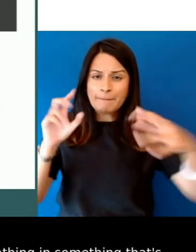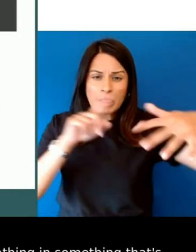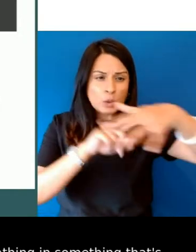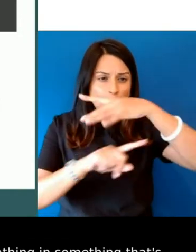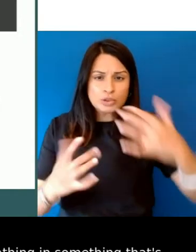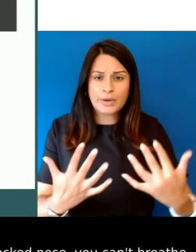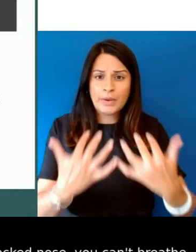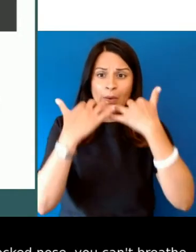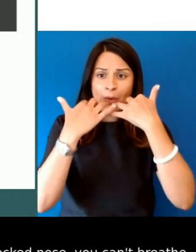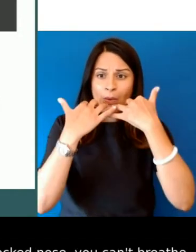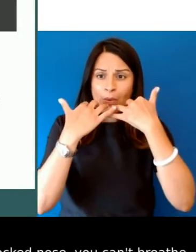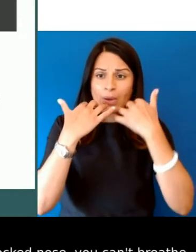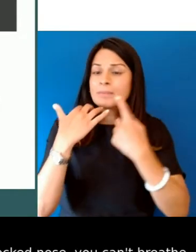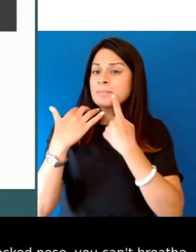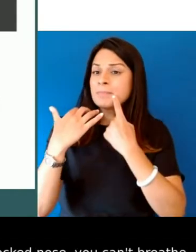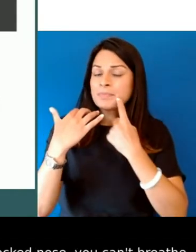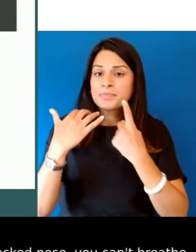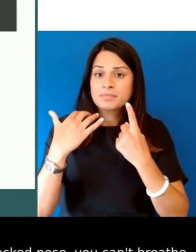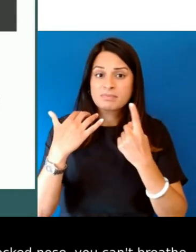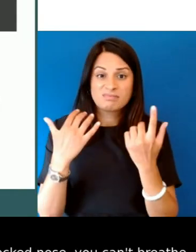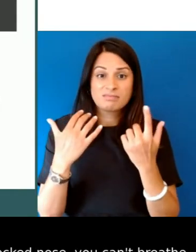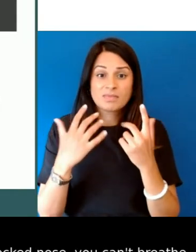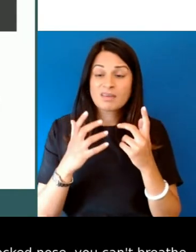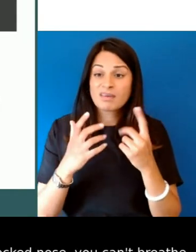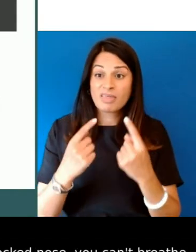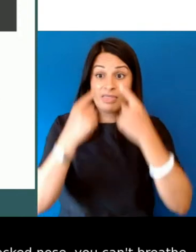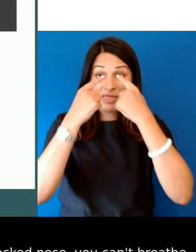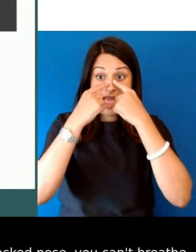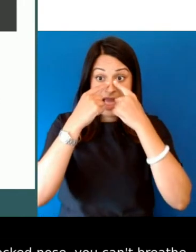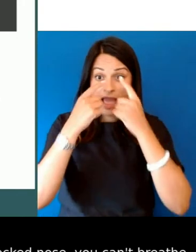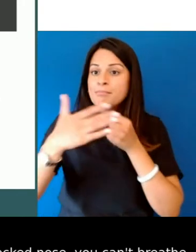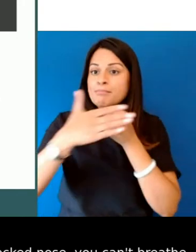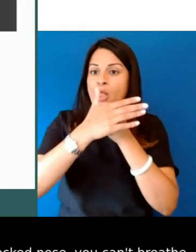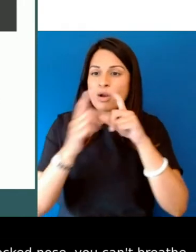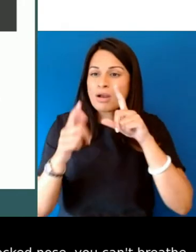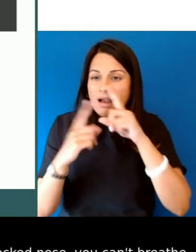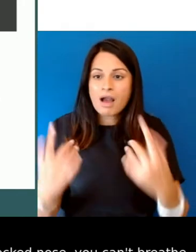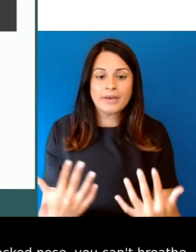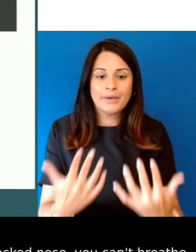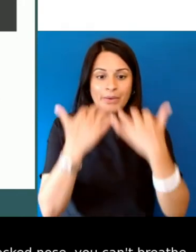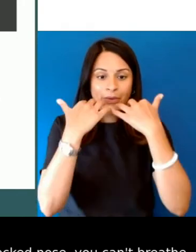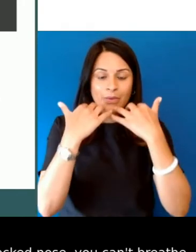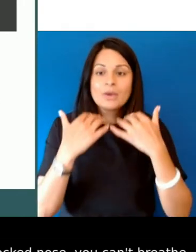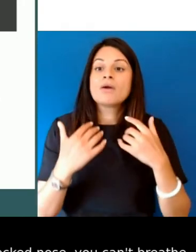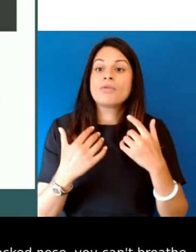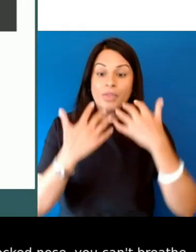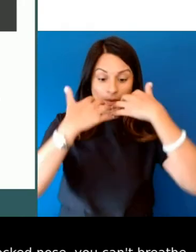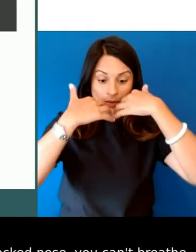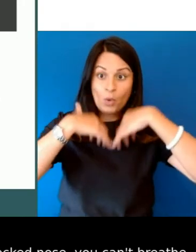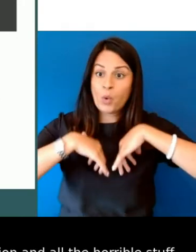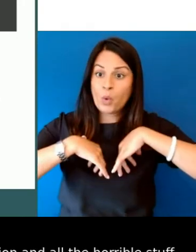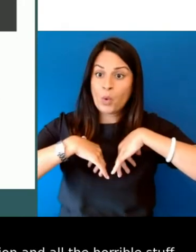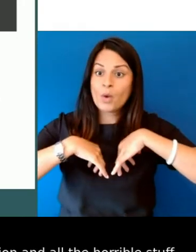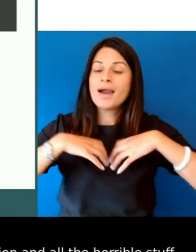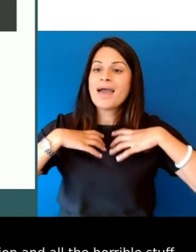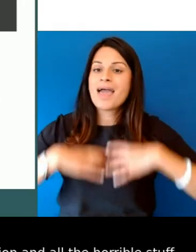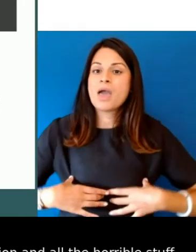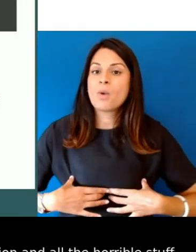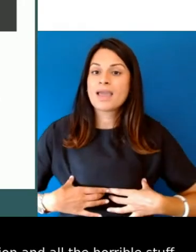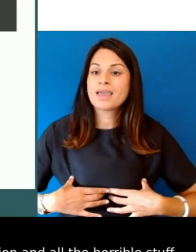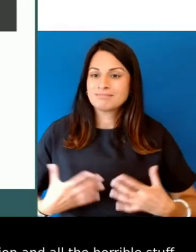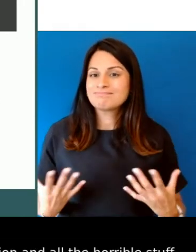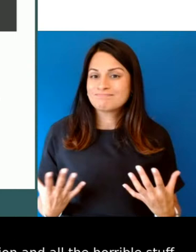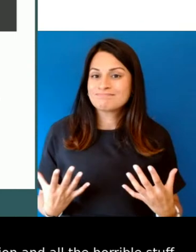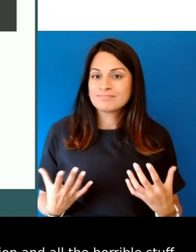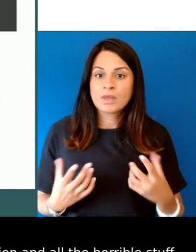and and basically all the horrible stuff in the air that your nose normally filters out and that then goes straight into your airways so then you're